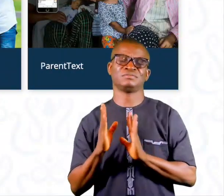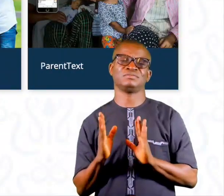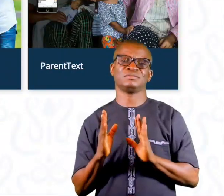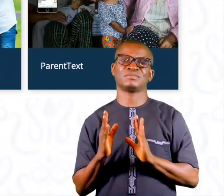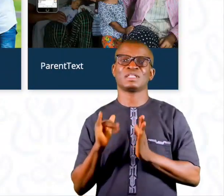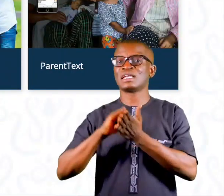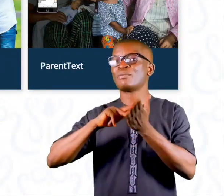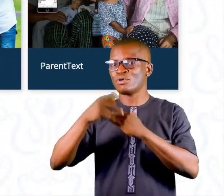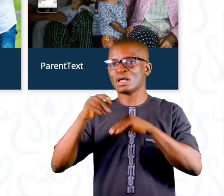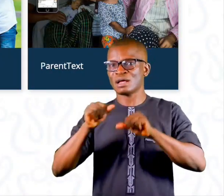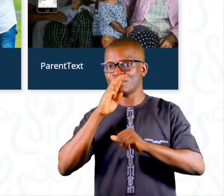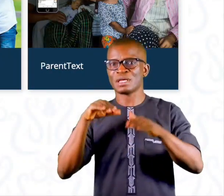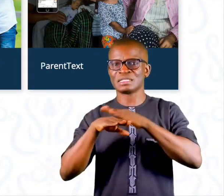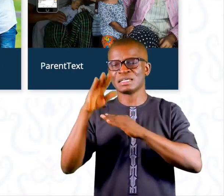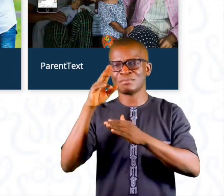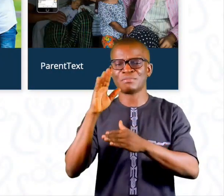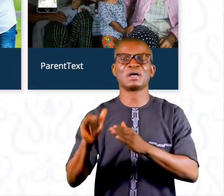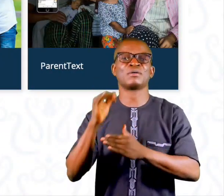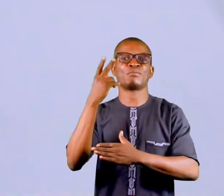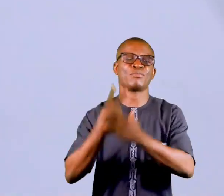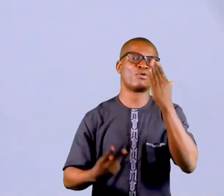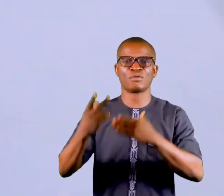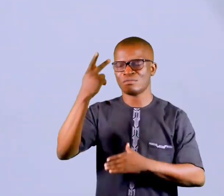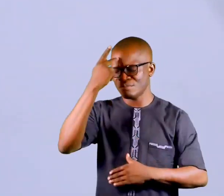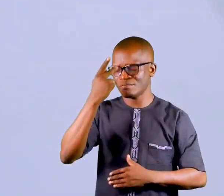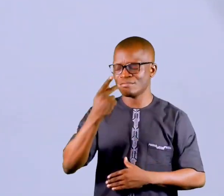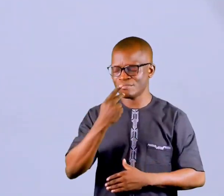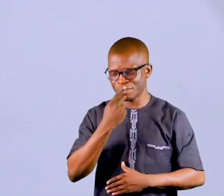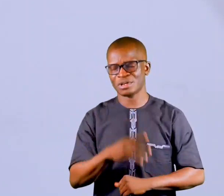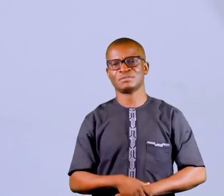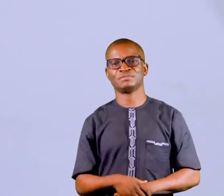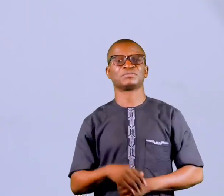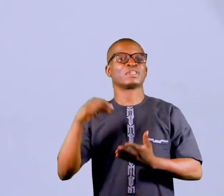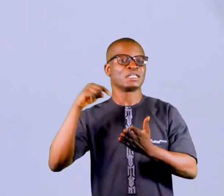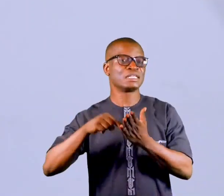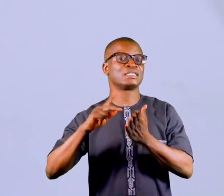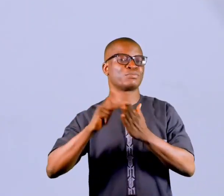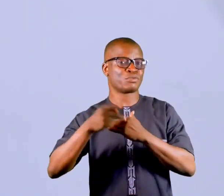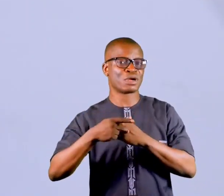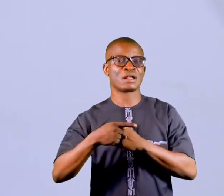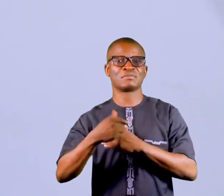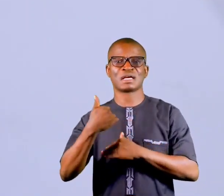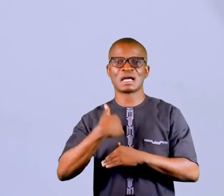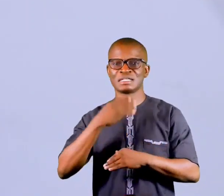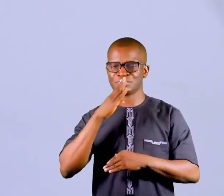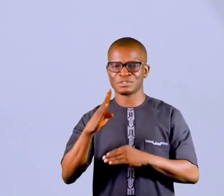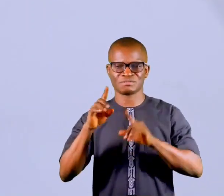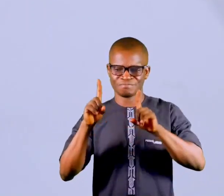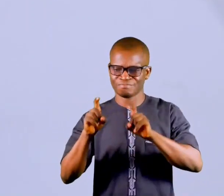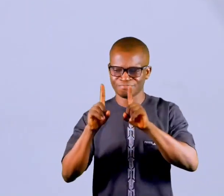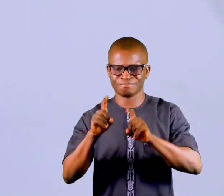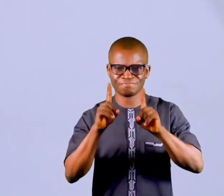The program can be accessed by all parents. The Parenting for Lifelong Health program has been tested